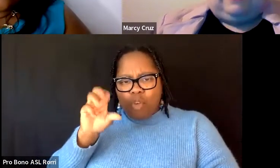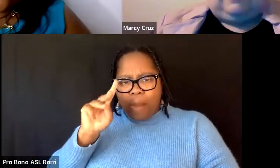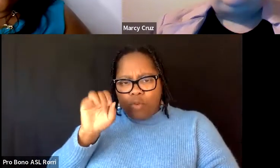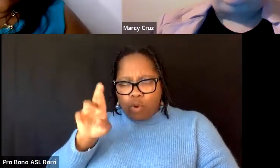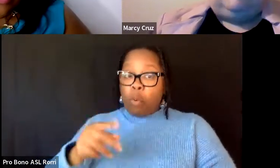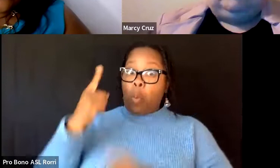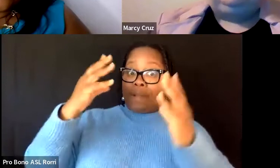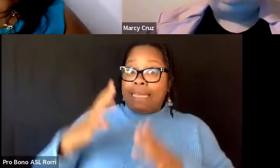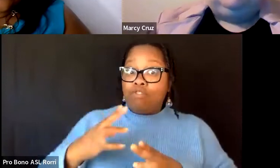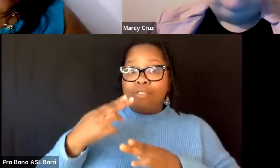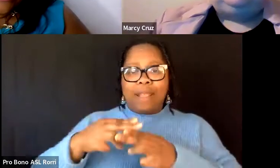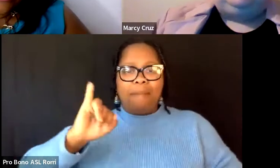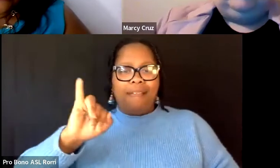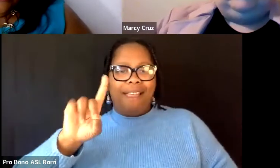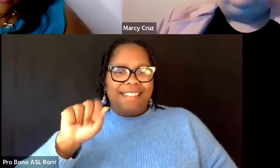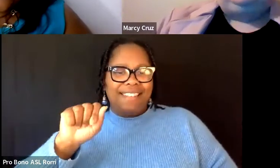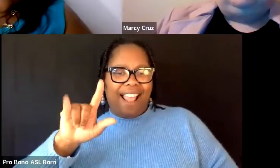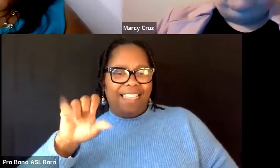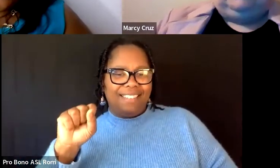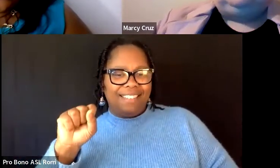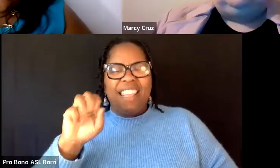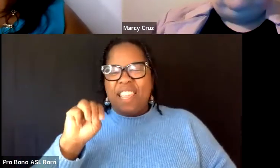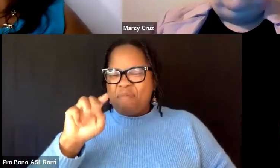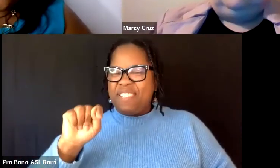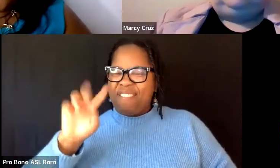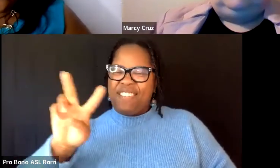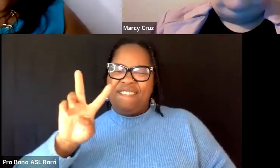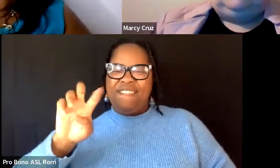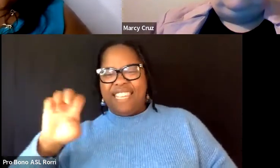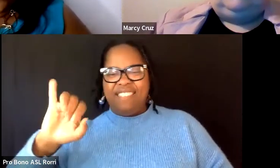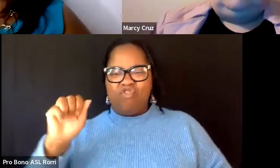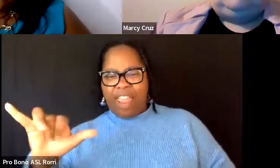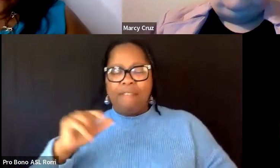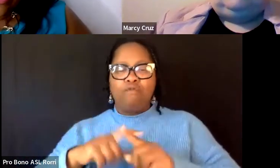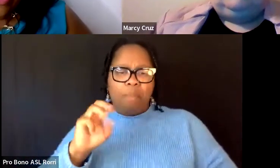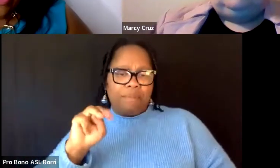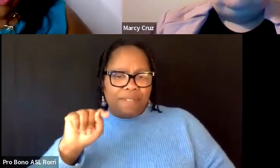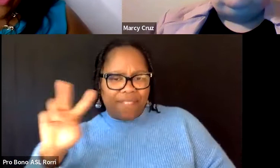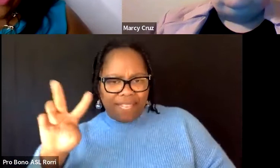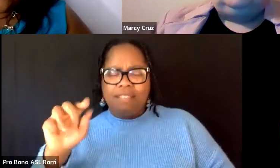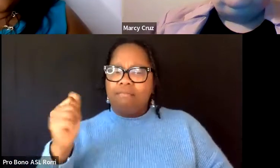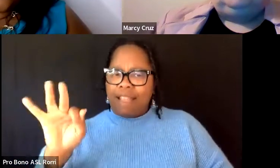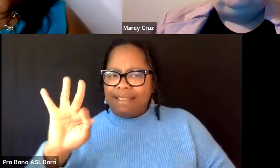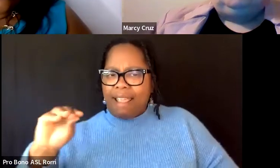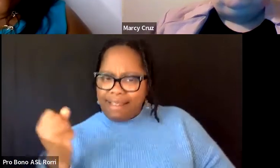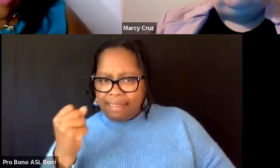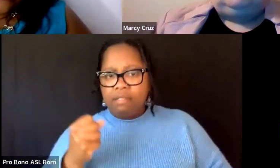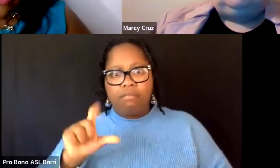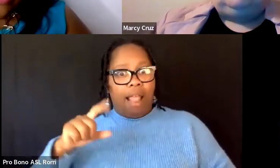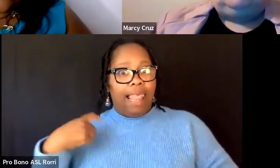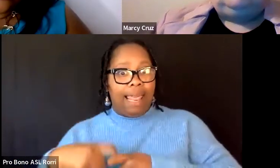MTV VJ from the 90s, Latina. Mm-hmm. And so she was the one that told me I should